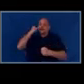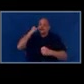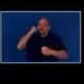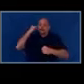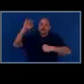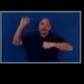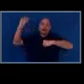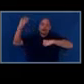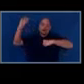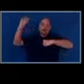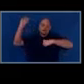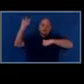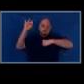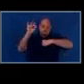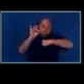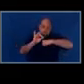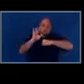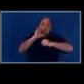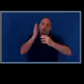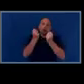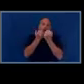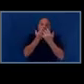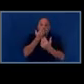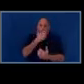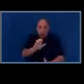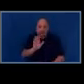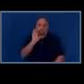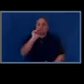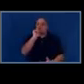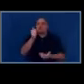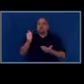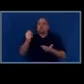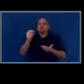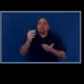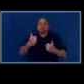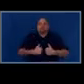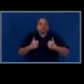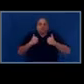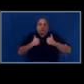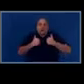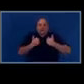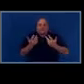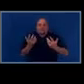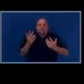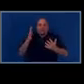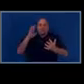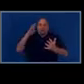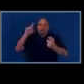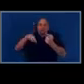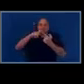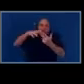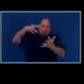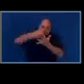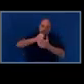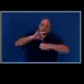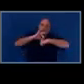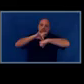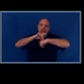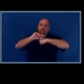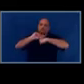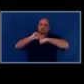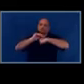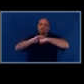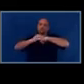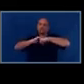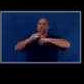meteorite collection. You know, it likely wouldn't survive that atmospheric entry onto Earth's surface. But